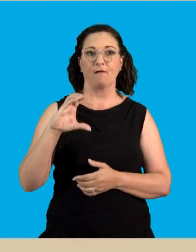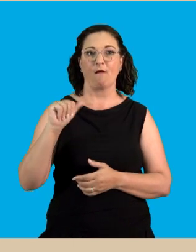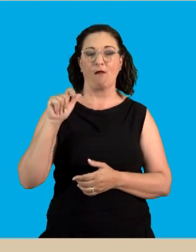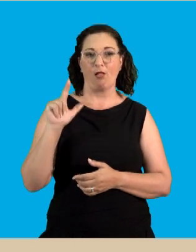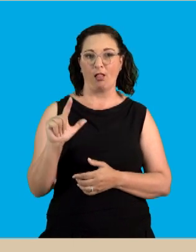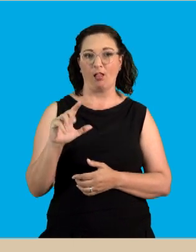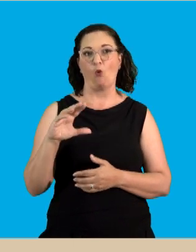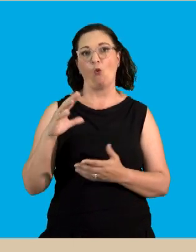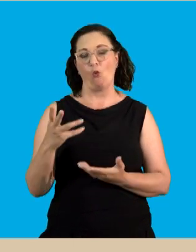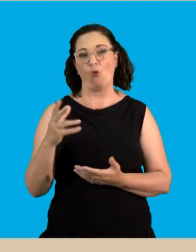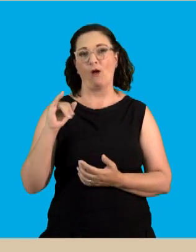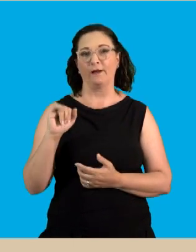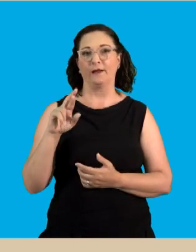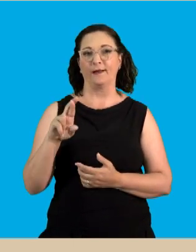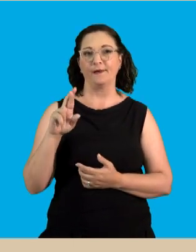shaped or